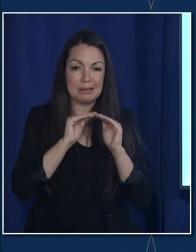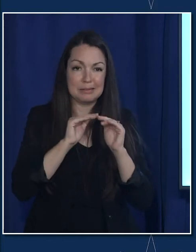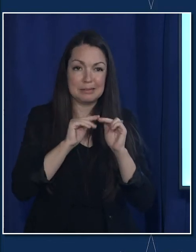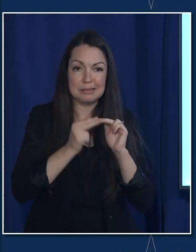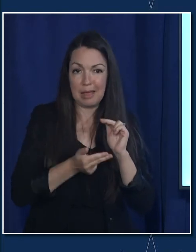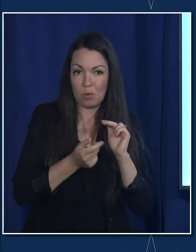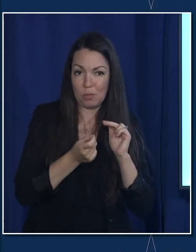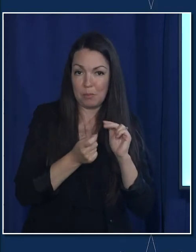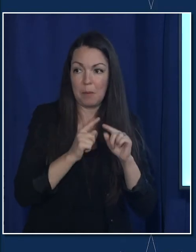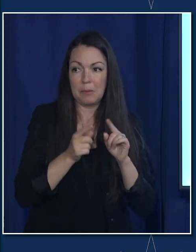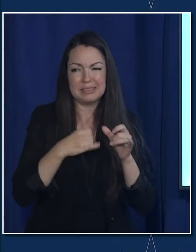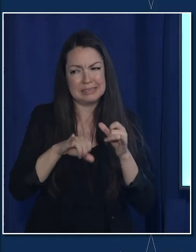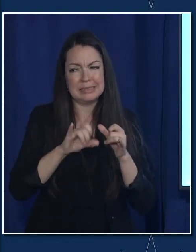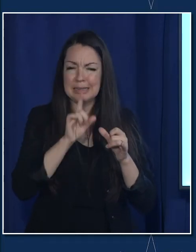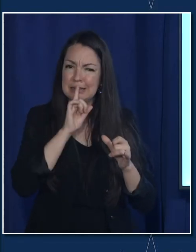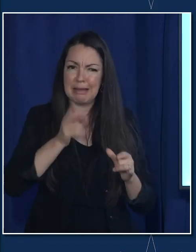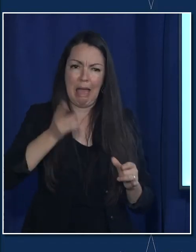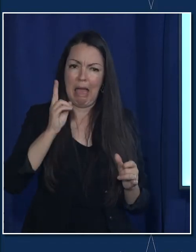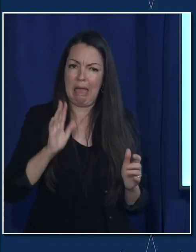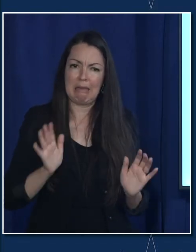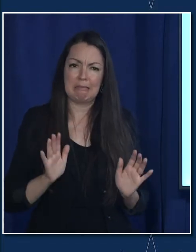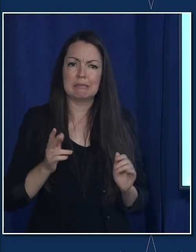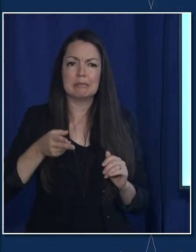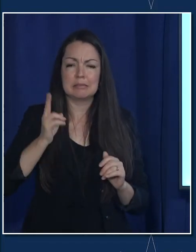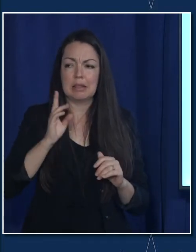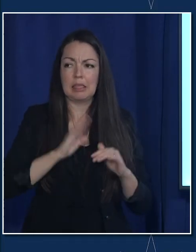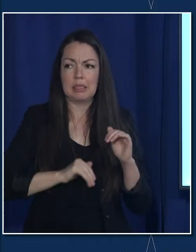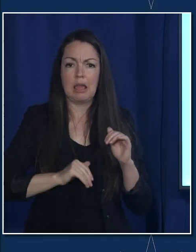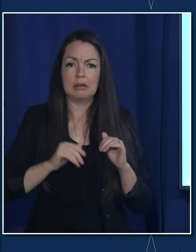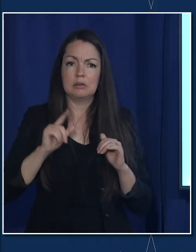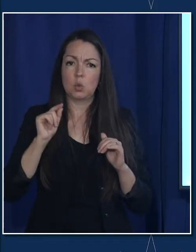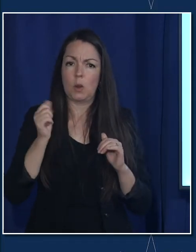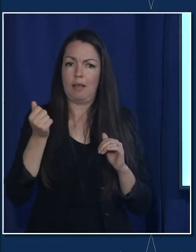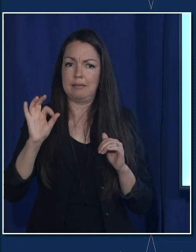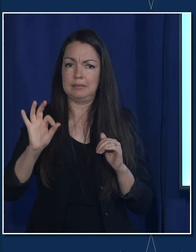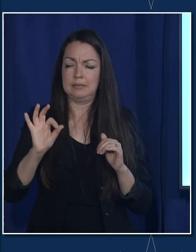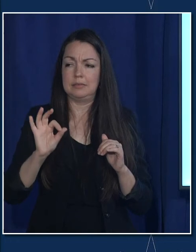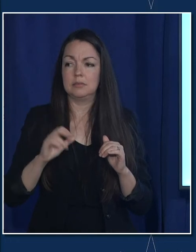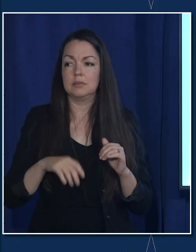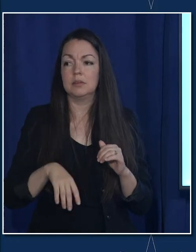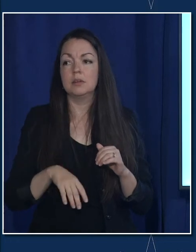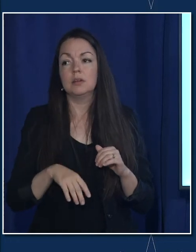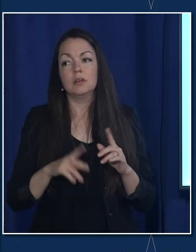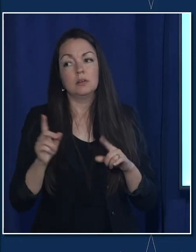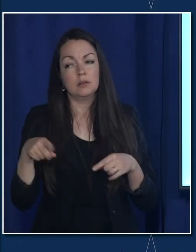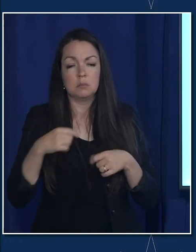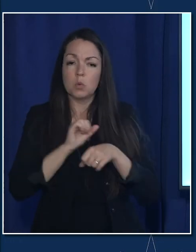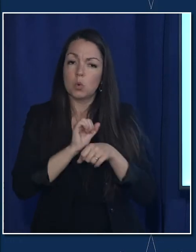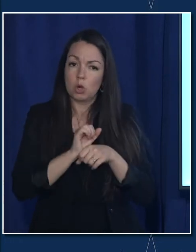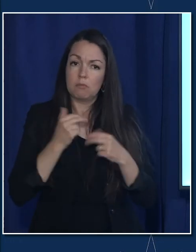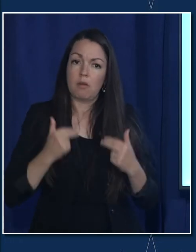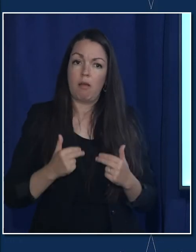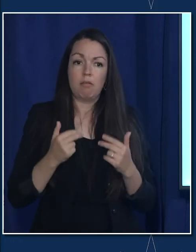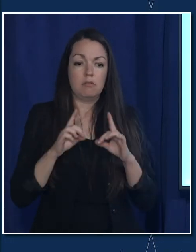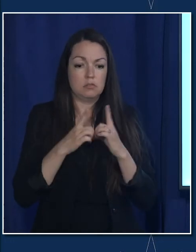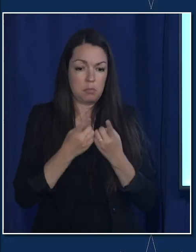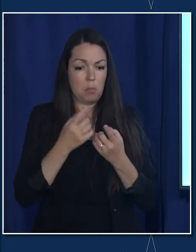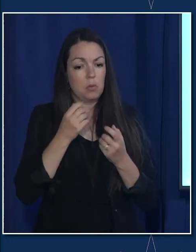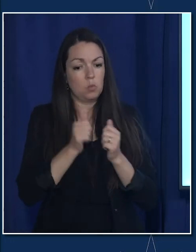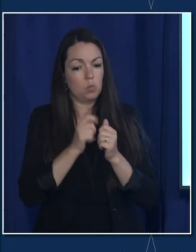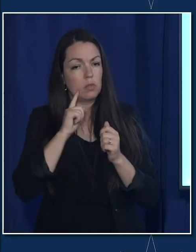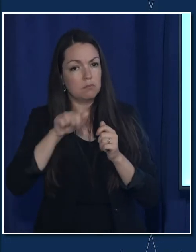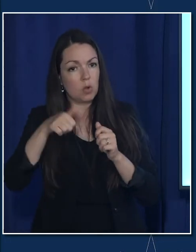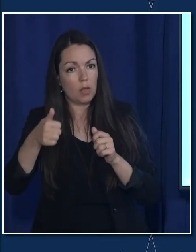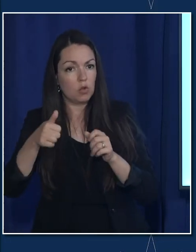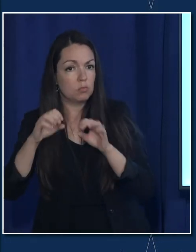exact numbers on it, but it's still really high and up from where we were in 2019. So we've been working at the health department with partners on a lot